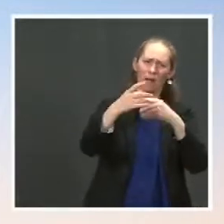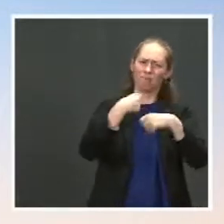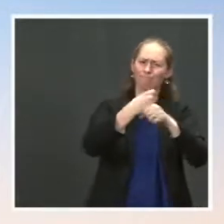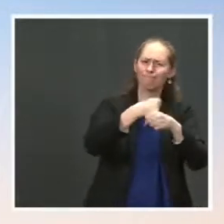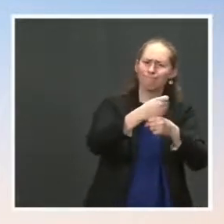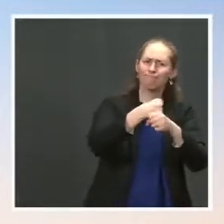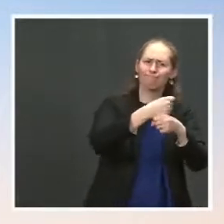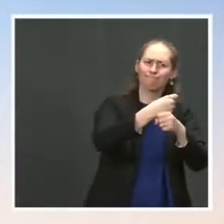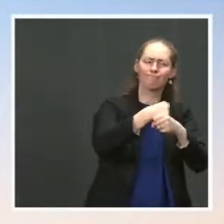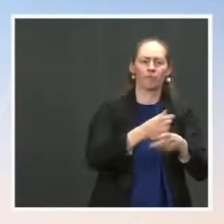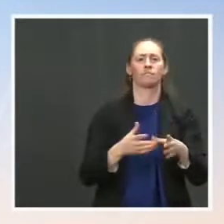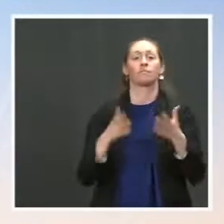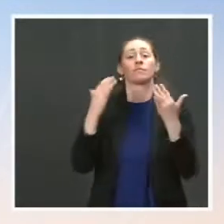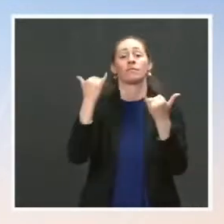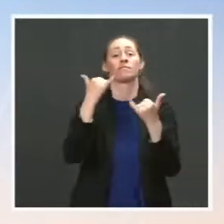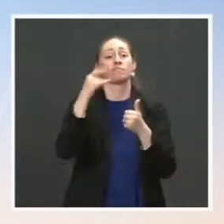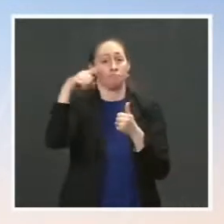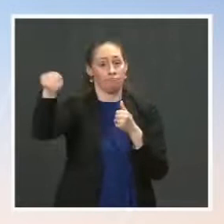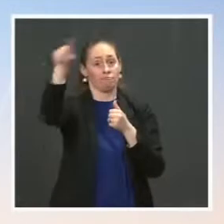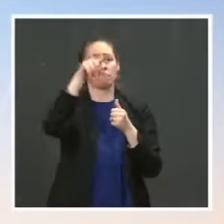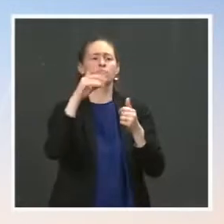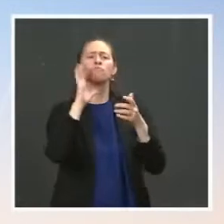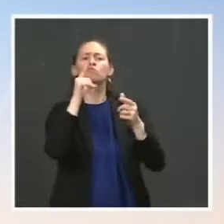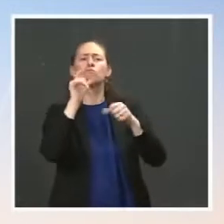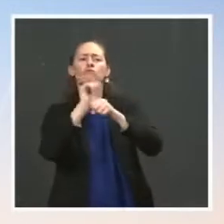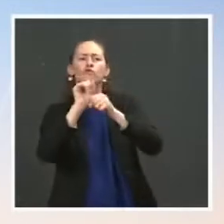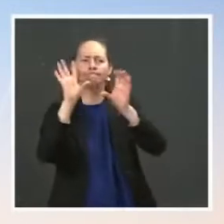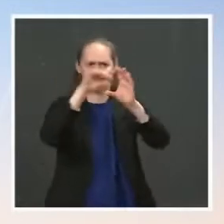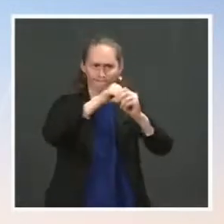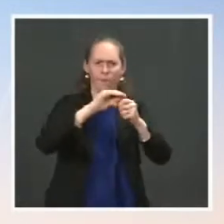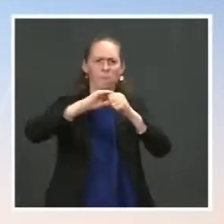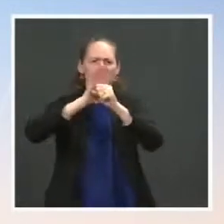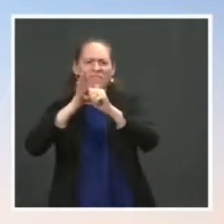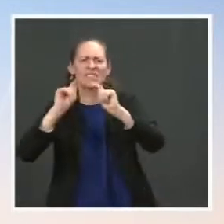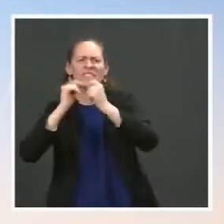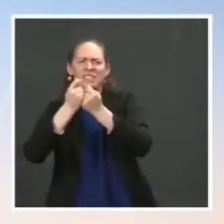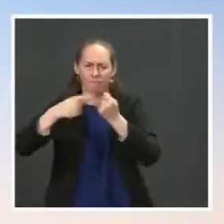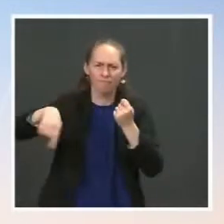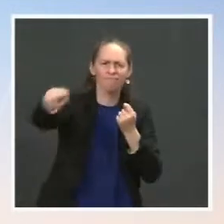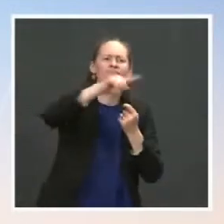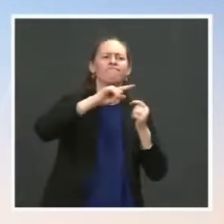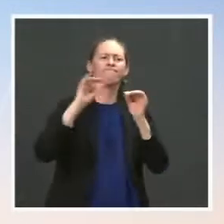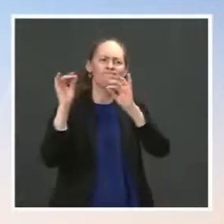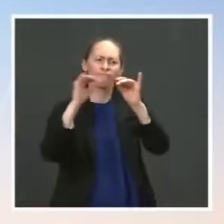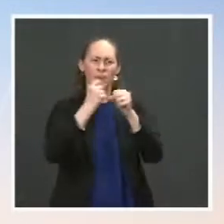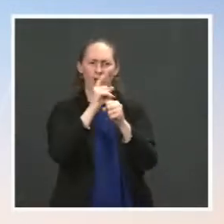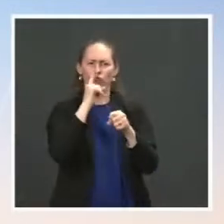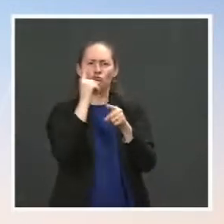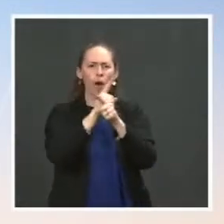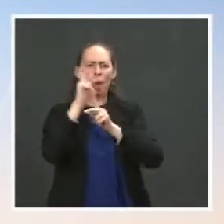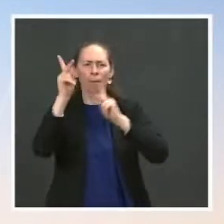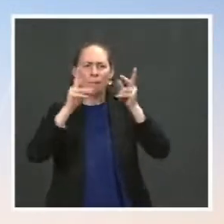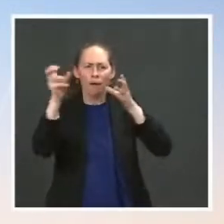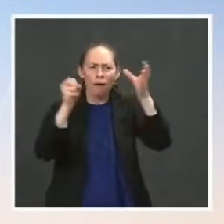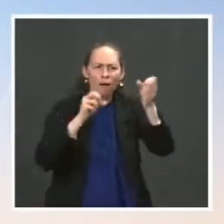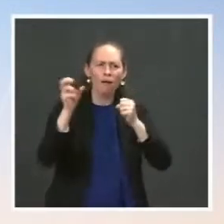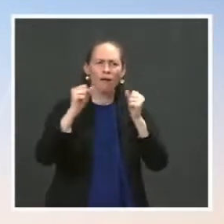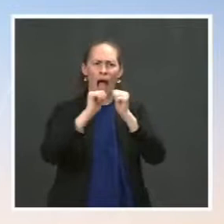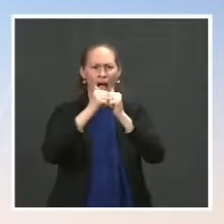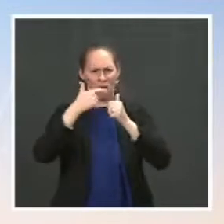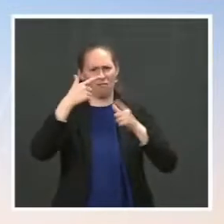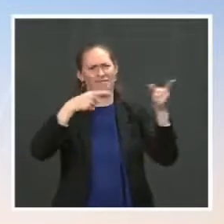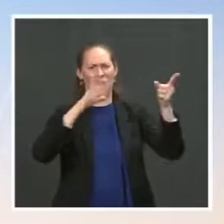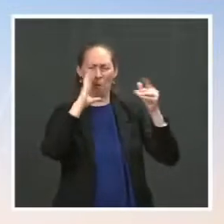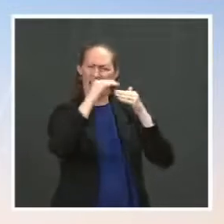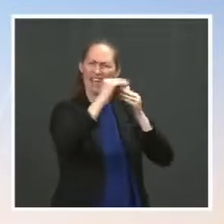other members of our COVID team are typically the appropriate points of contact with leaders from any of these companies. We always expected